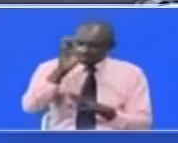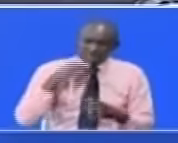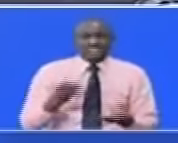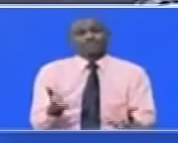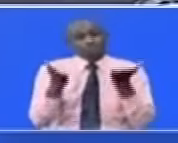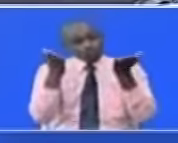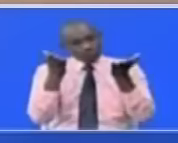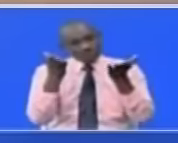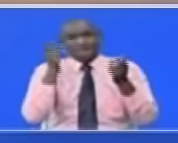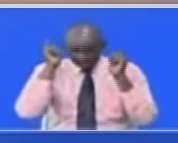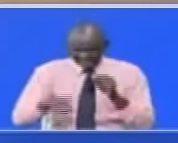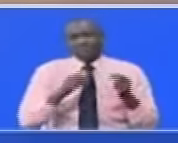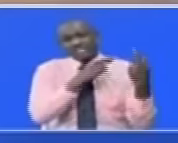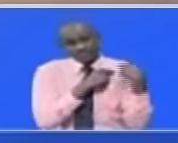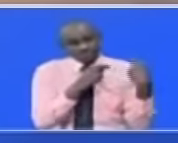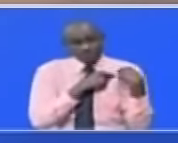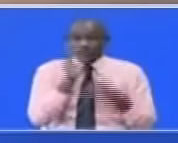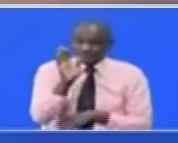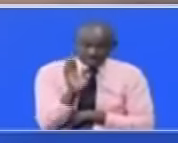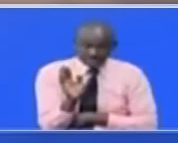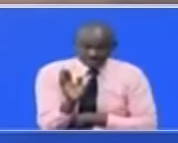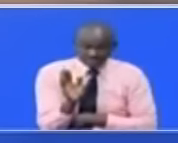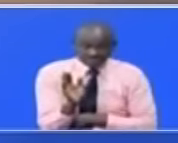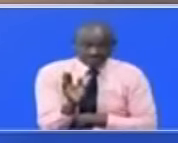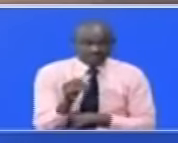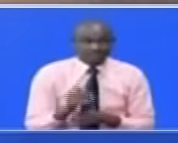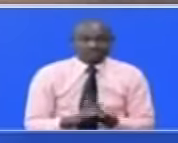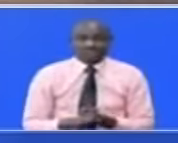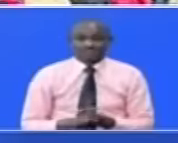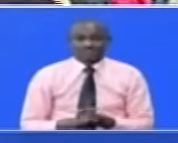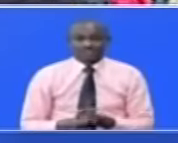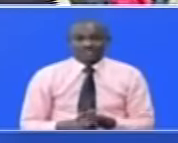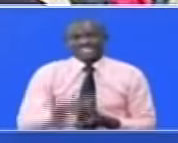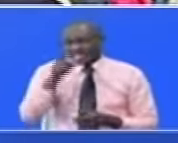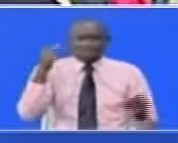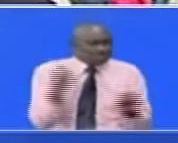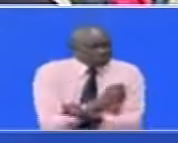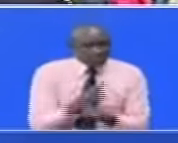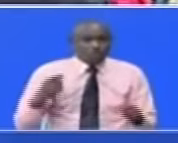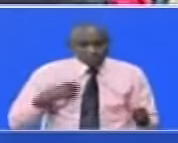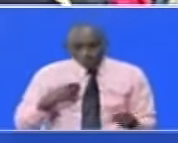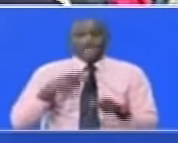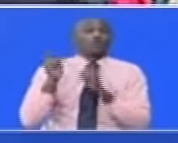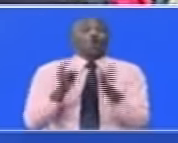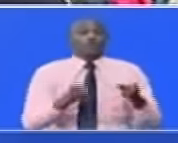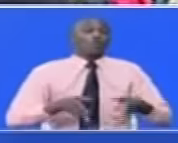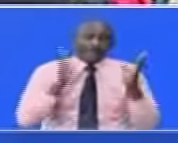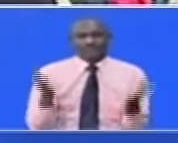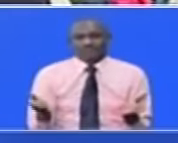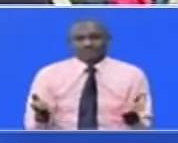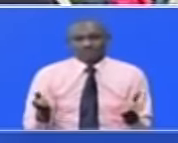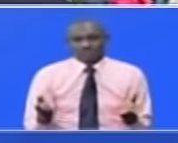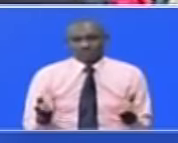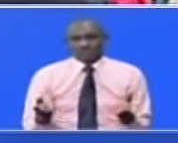must hold people to account. These results must mean something to us. It cannot be the ritual of coming here and